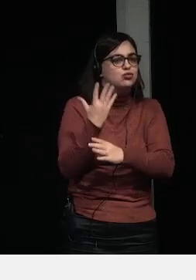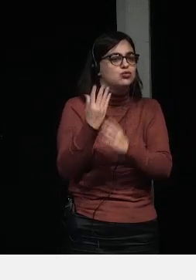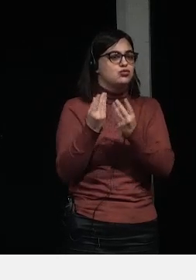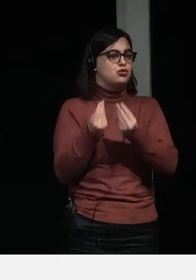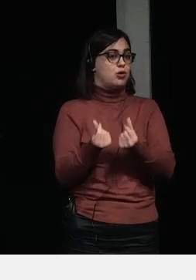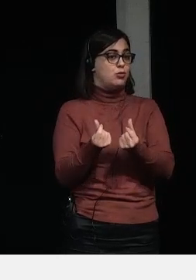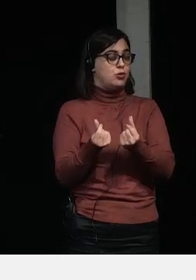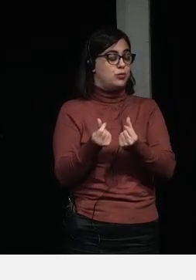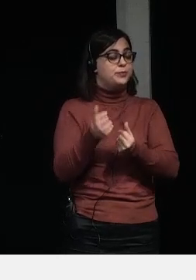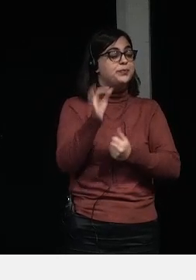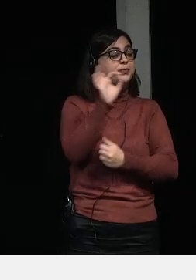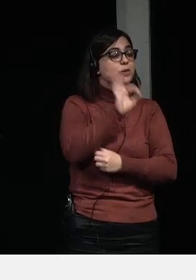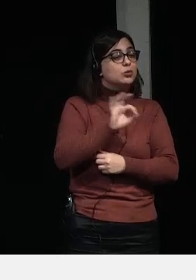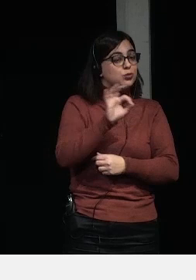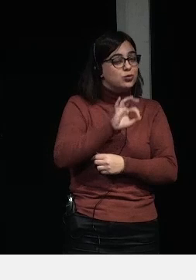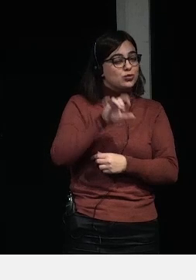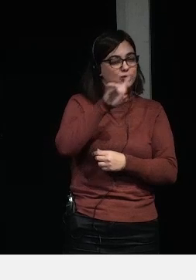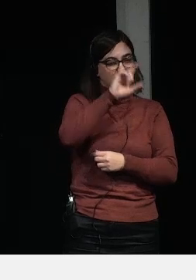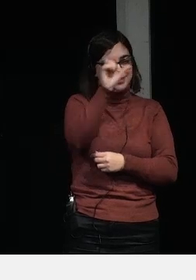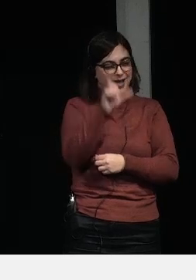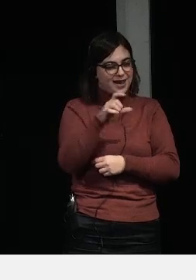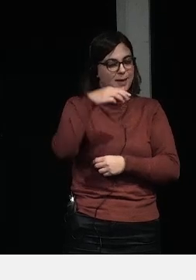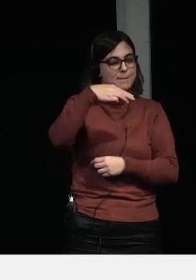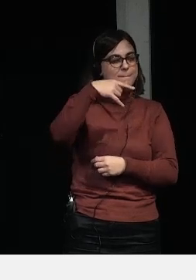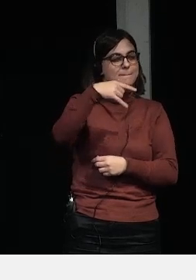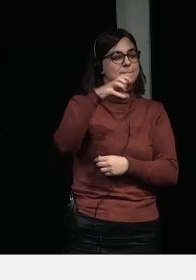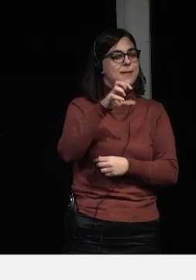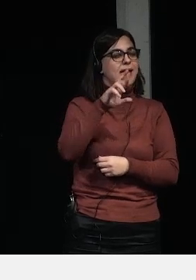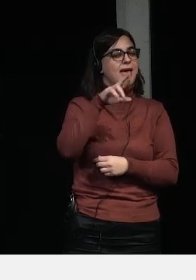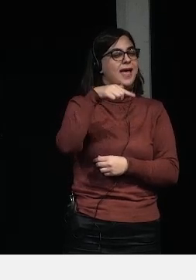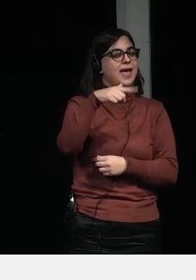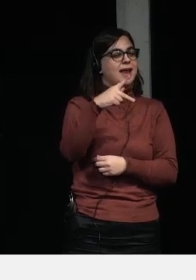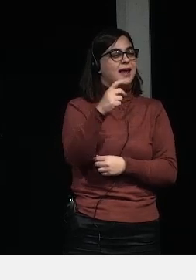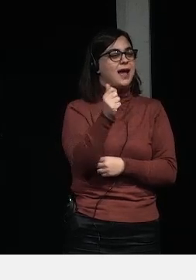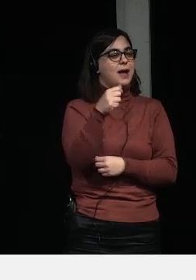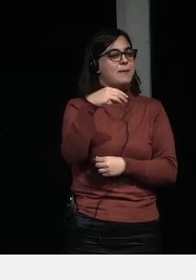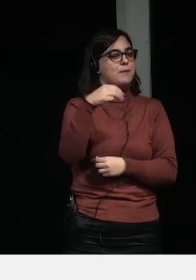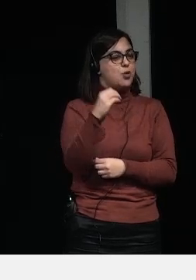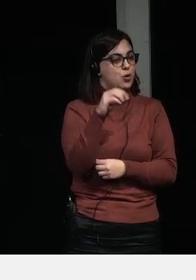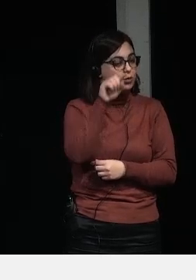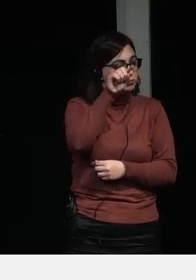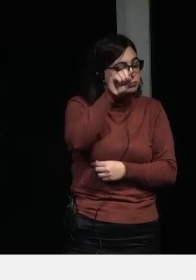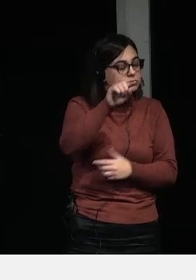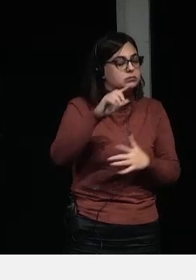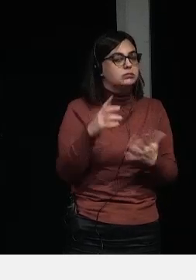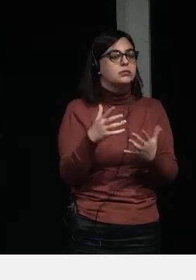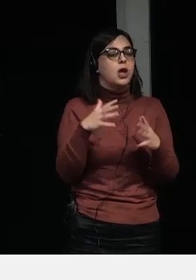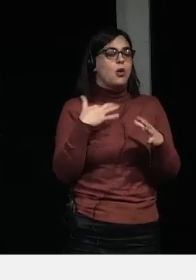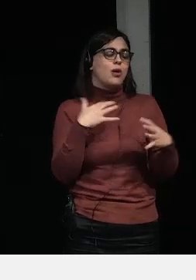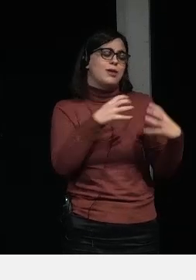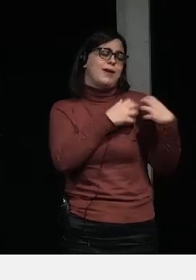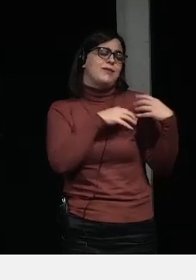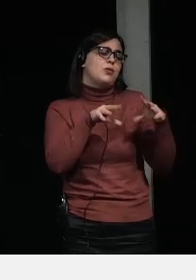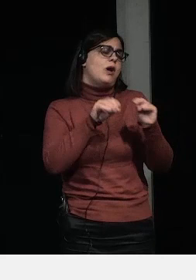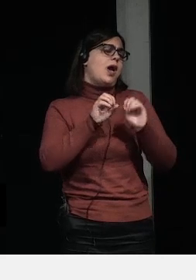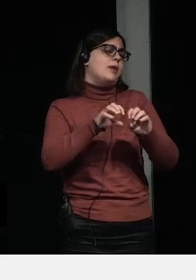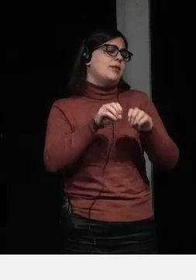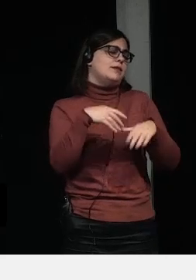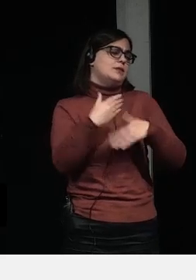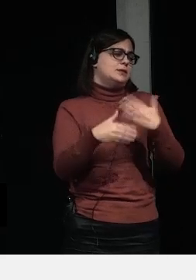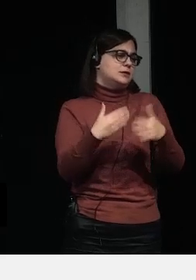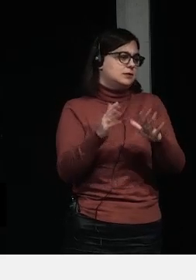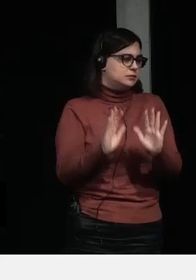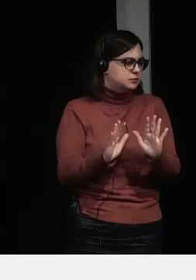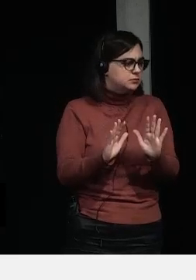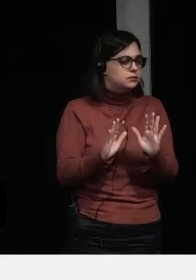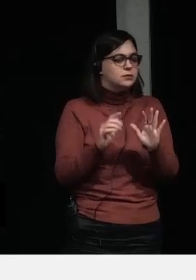was included in the restorative justice project for the summer school. And it was an opportunity to explore exhibition, to